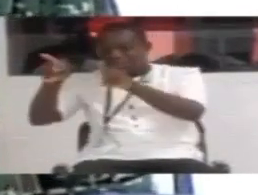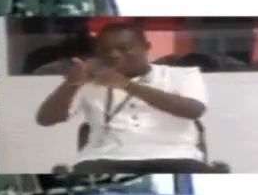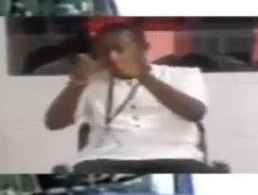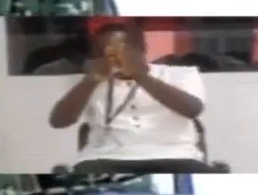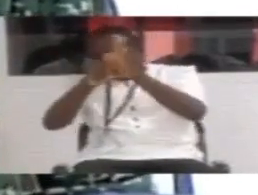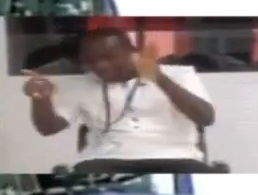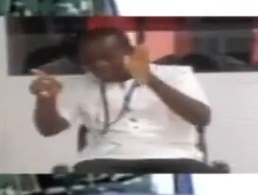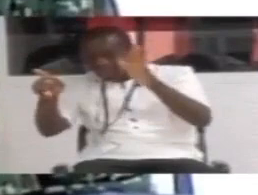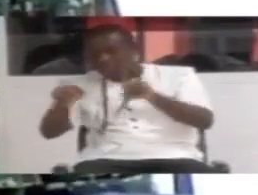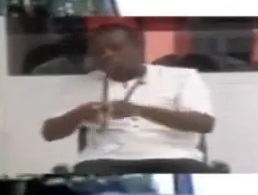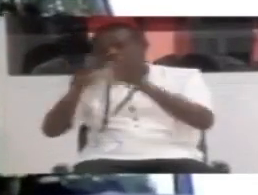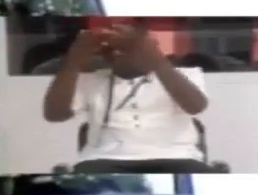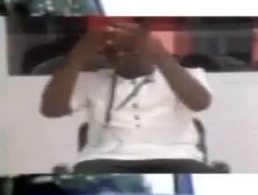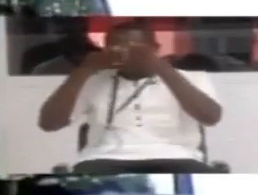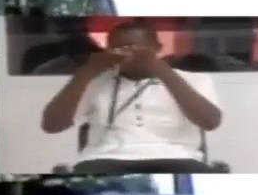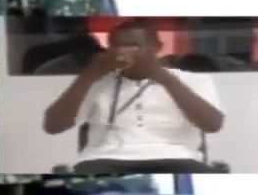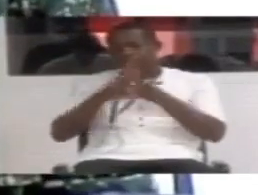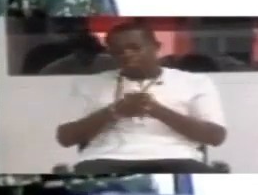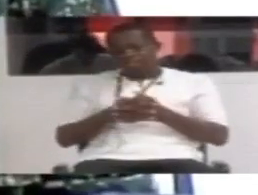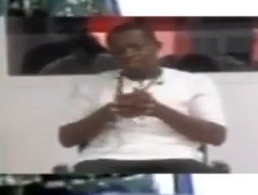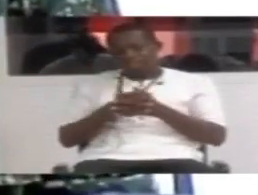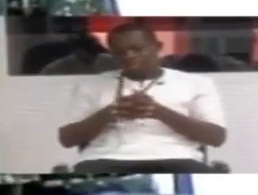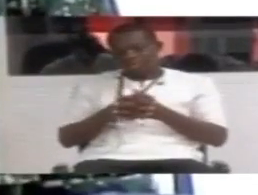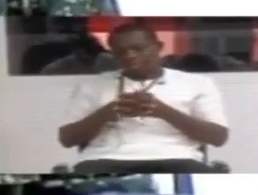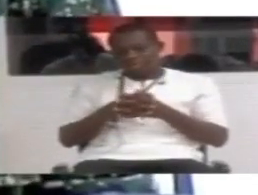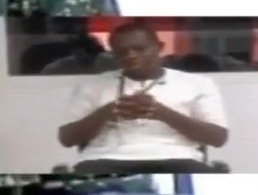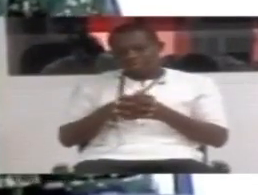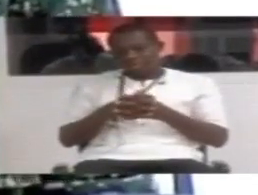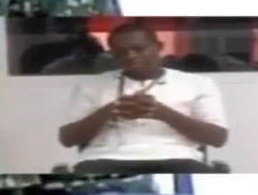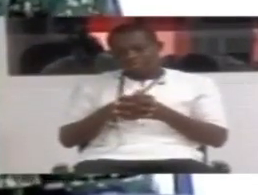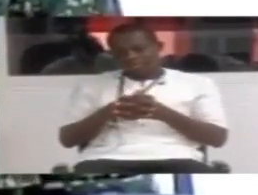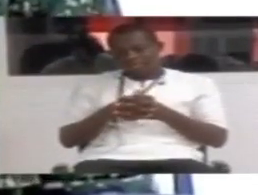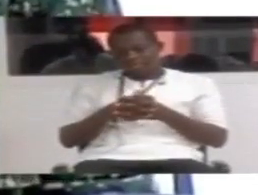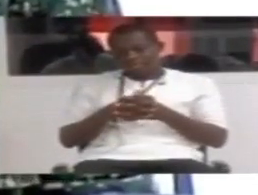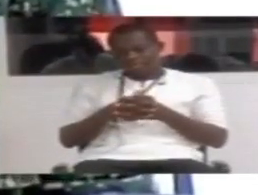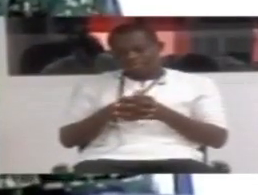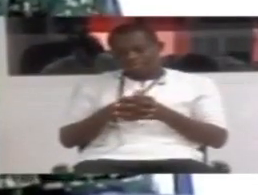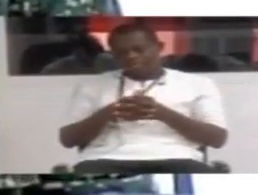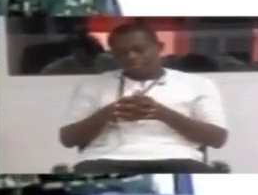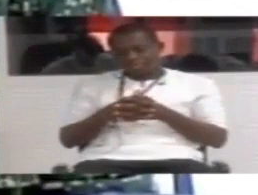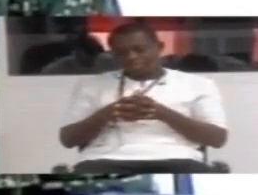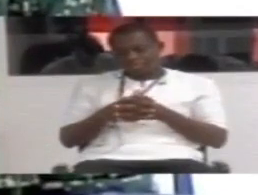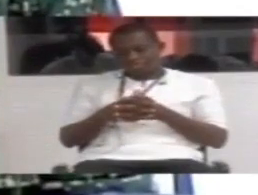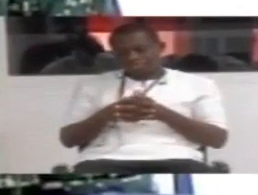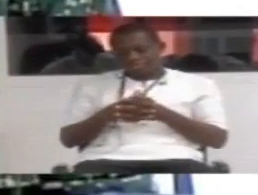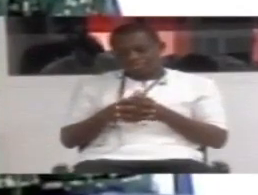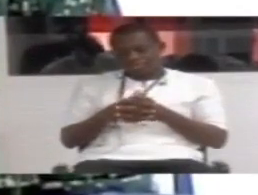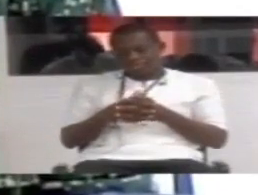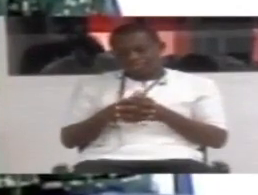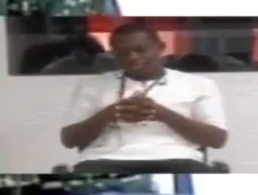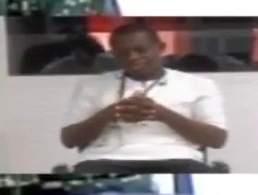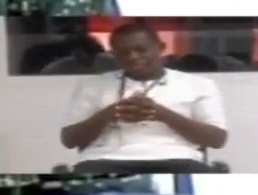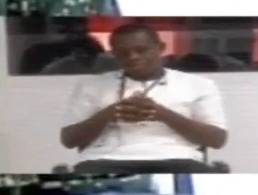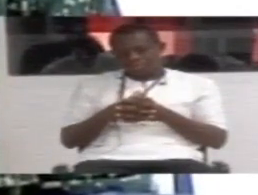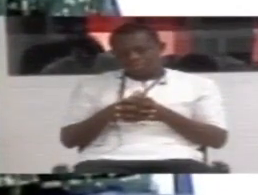yoy lañ de sol. We are not a part of it. In fact, it was that day that I got to know that the patrol team had those